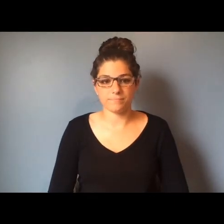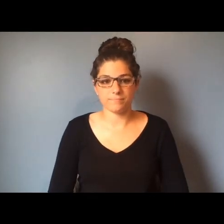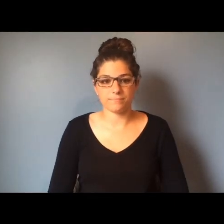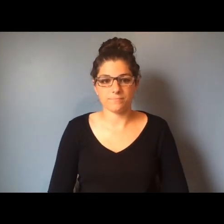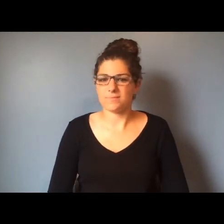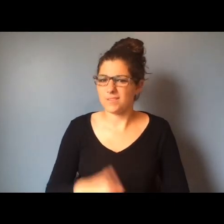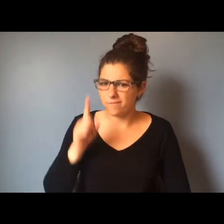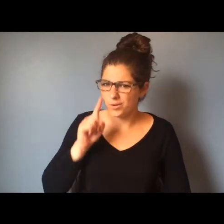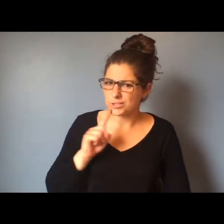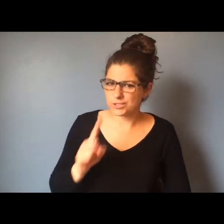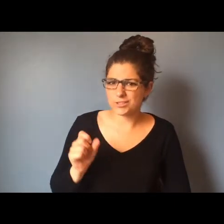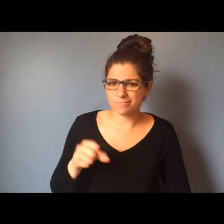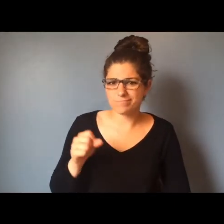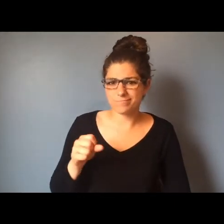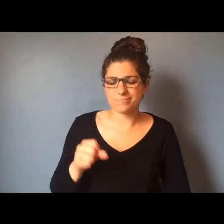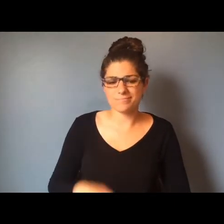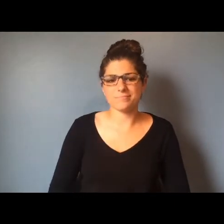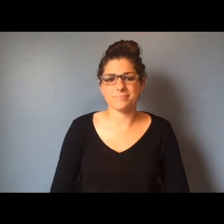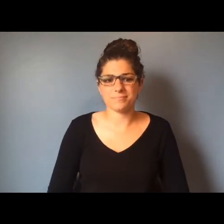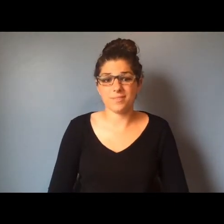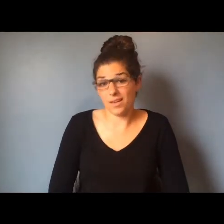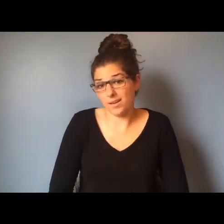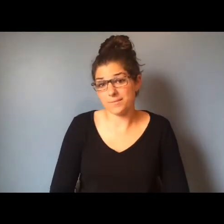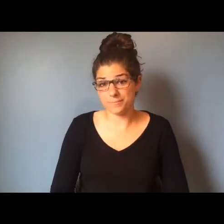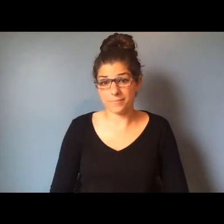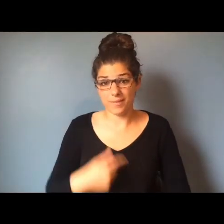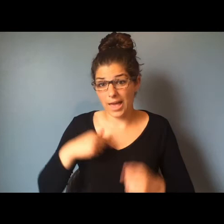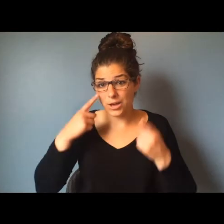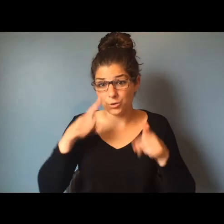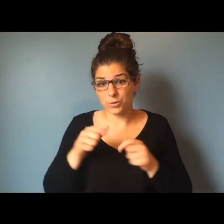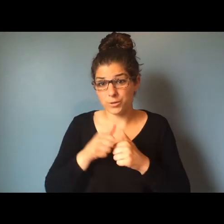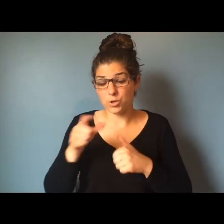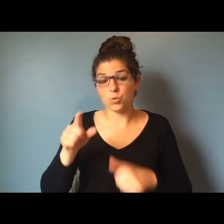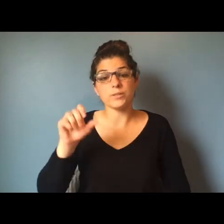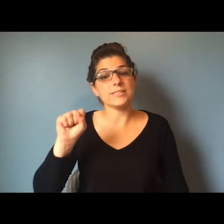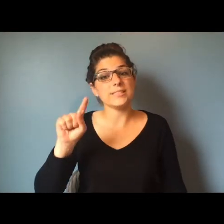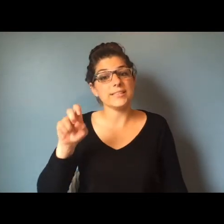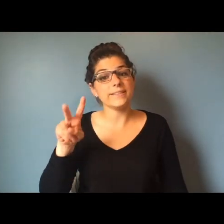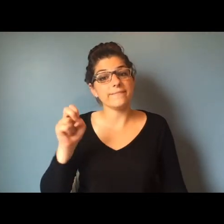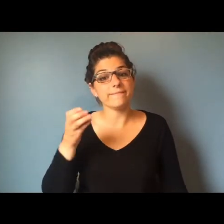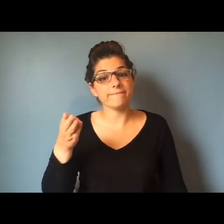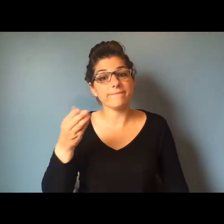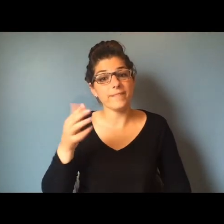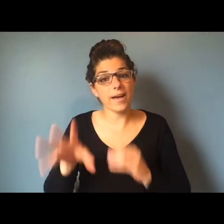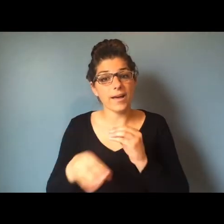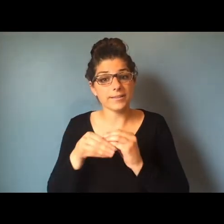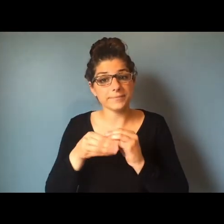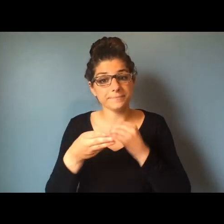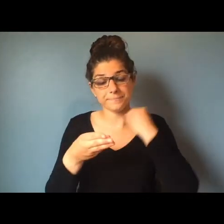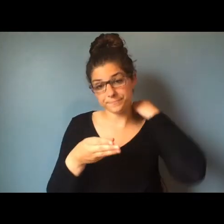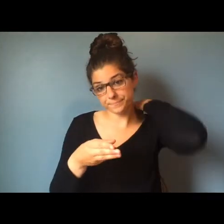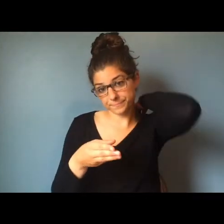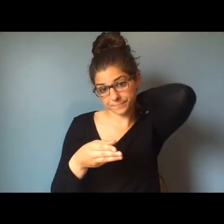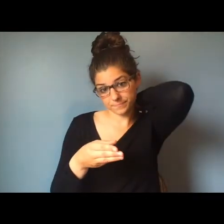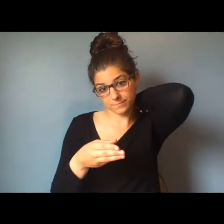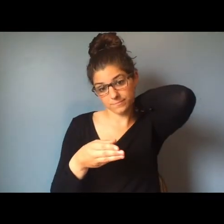For sure. Yeah, I agree with you. Steve, do you have anything that hasn't been said?